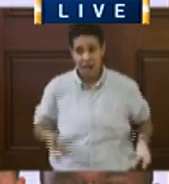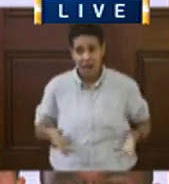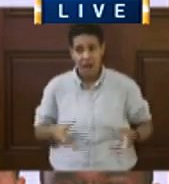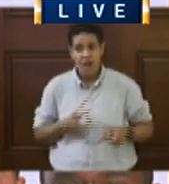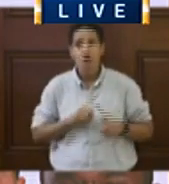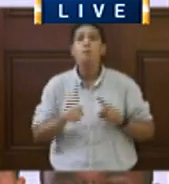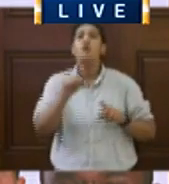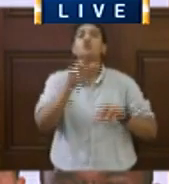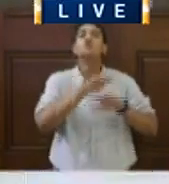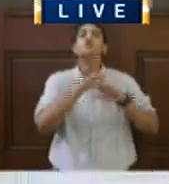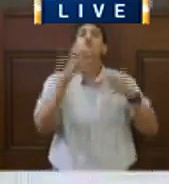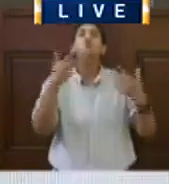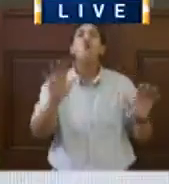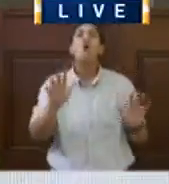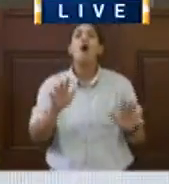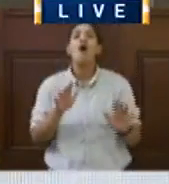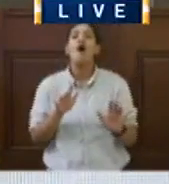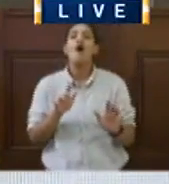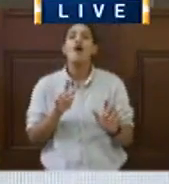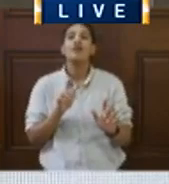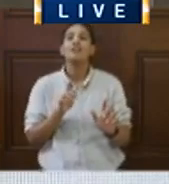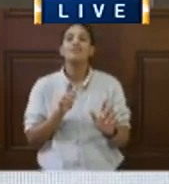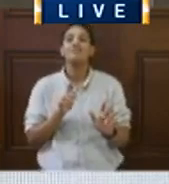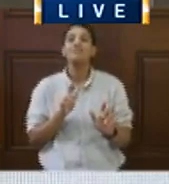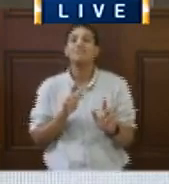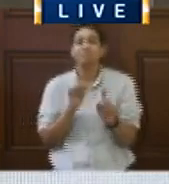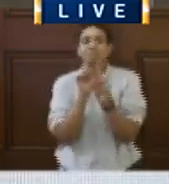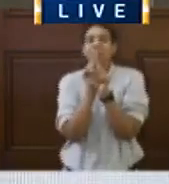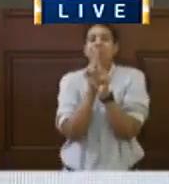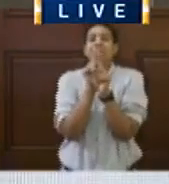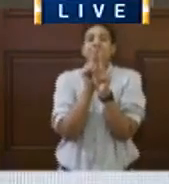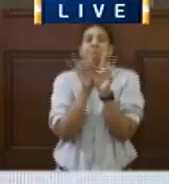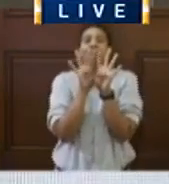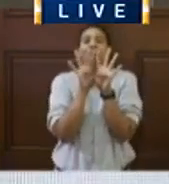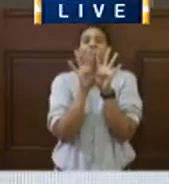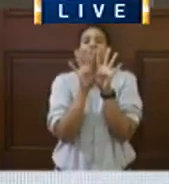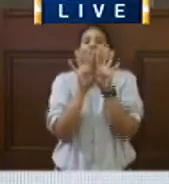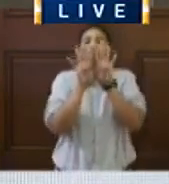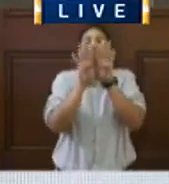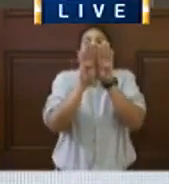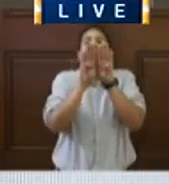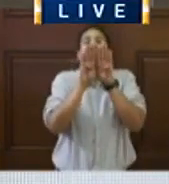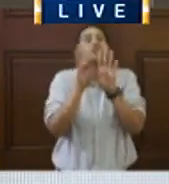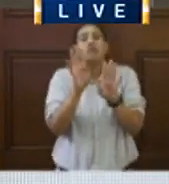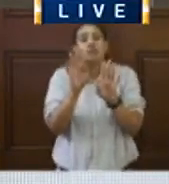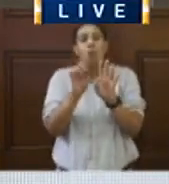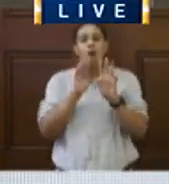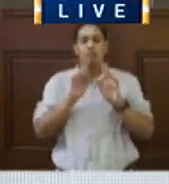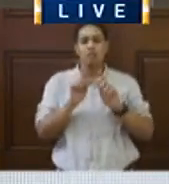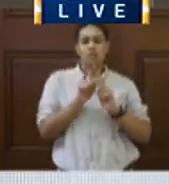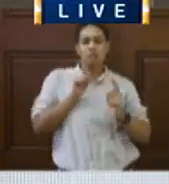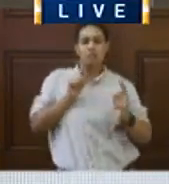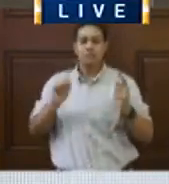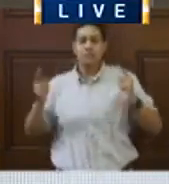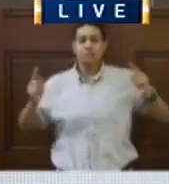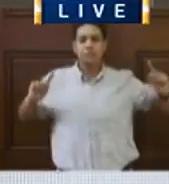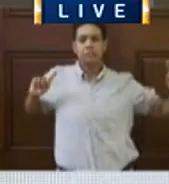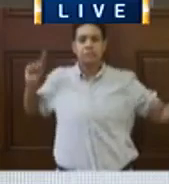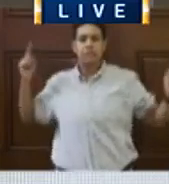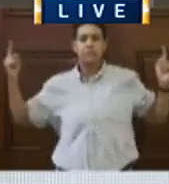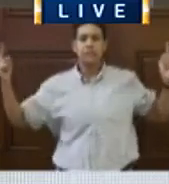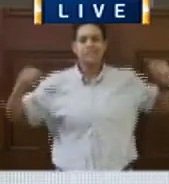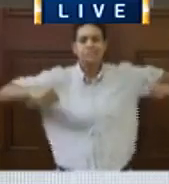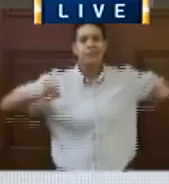don't want them to be in close proximity, meaning less than 3 feet, 3.5 feet. I